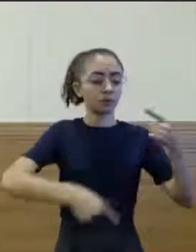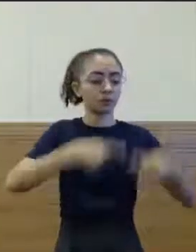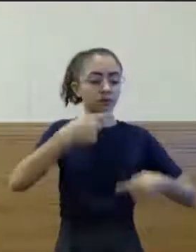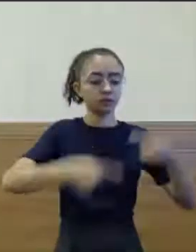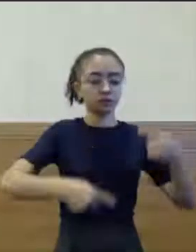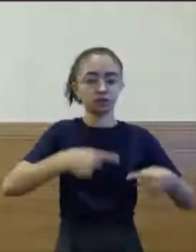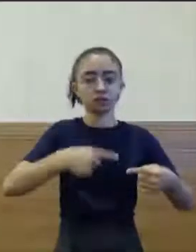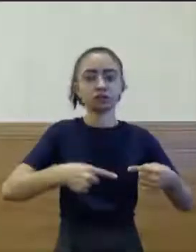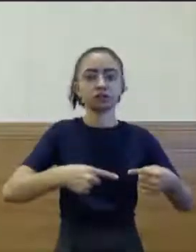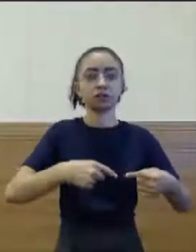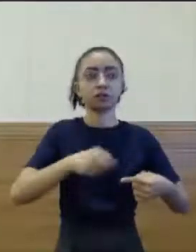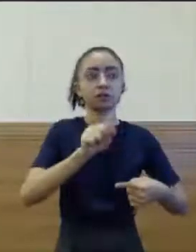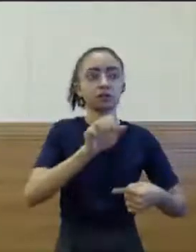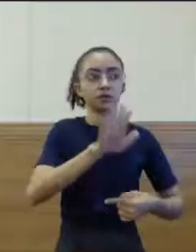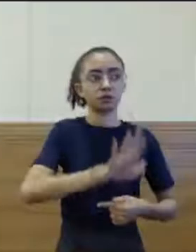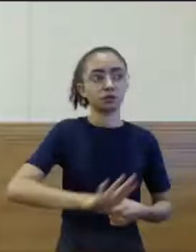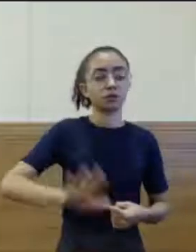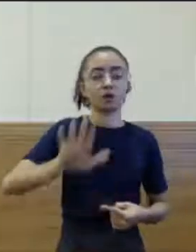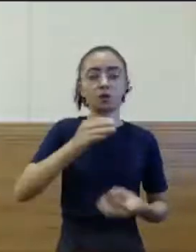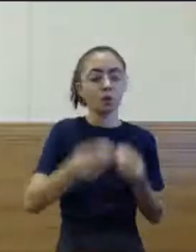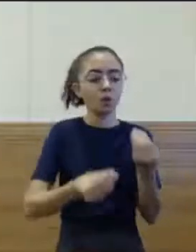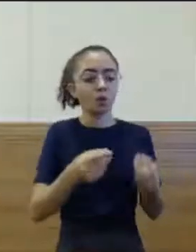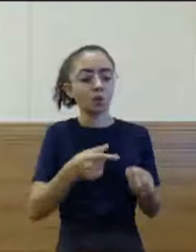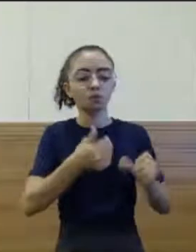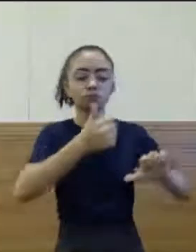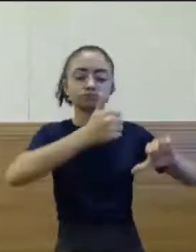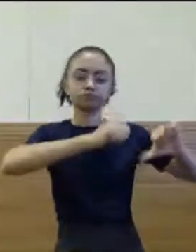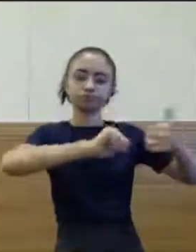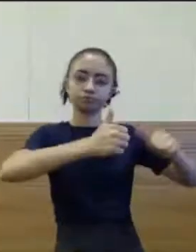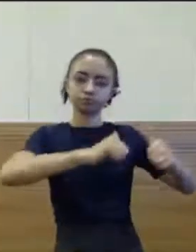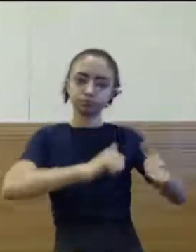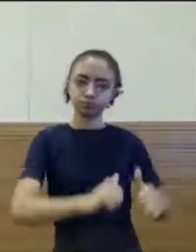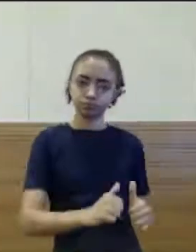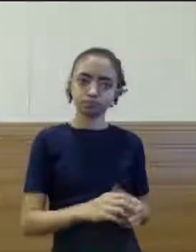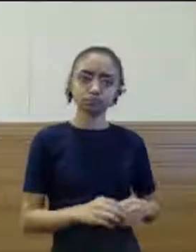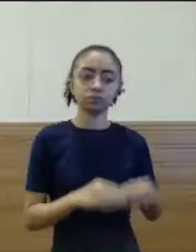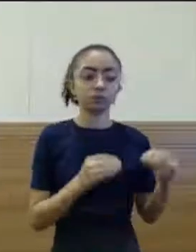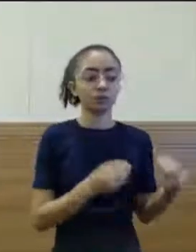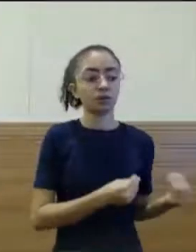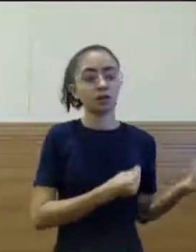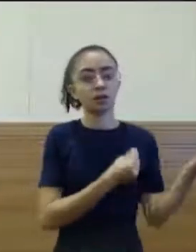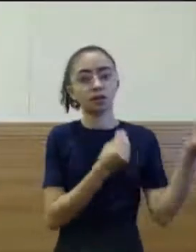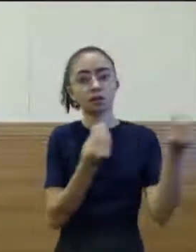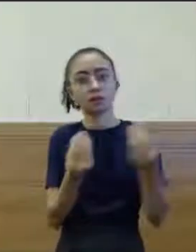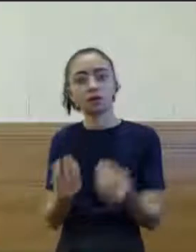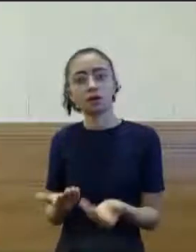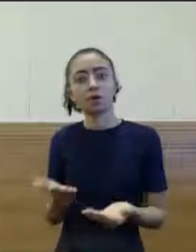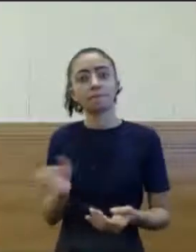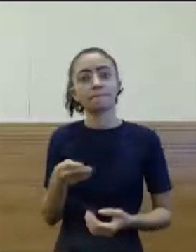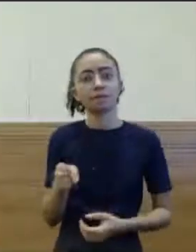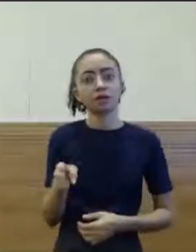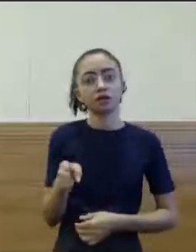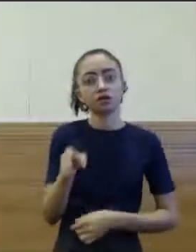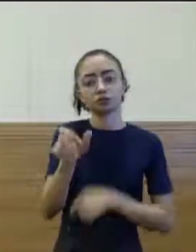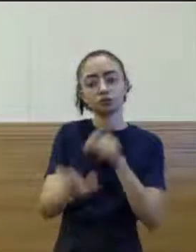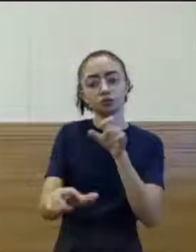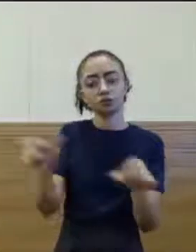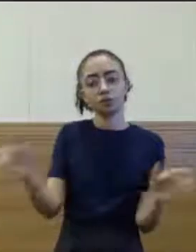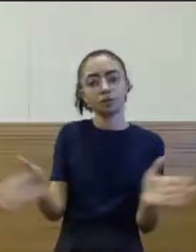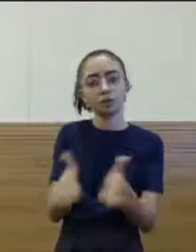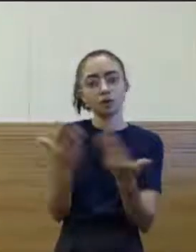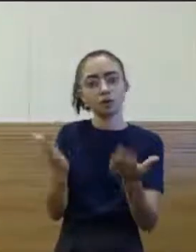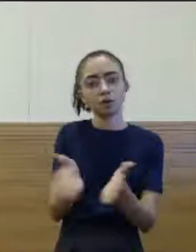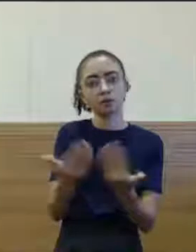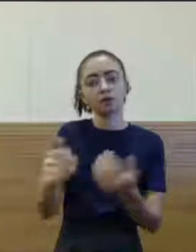social protection and then the action plan to introduce a fish in the food chain in urban